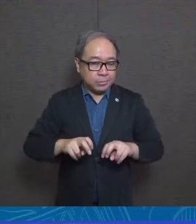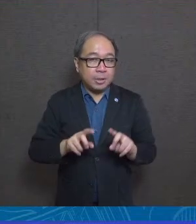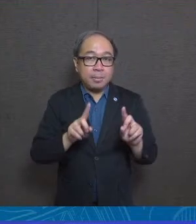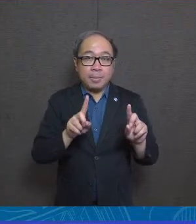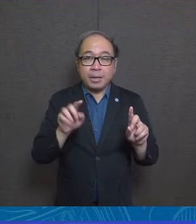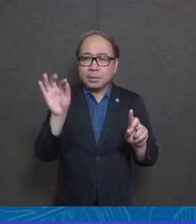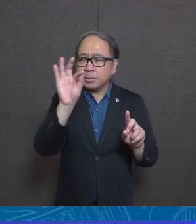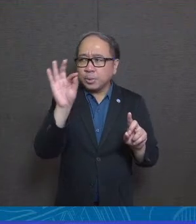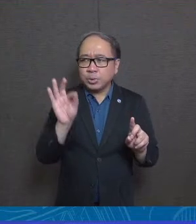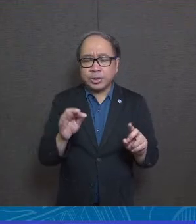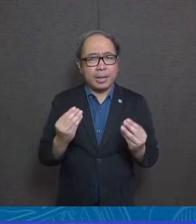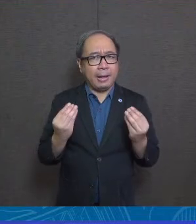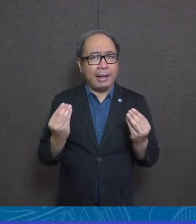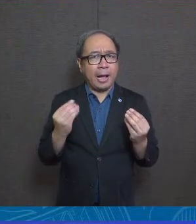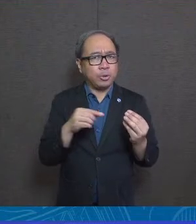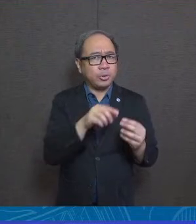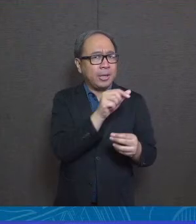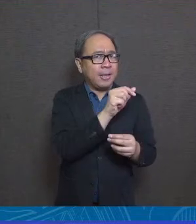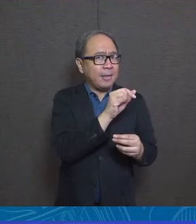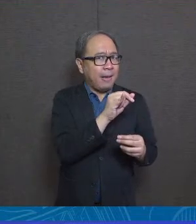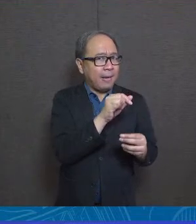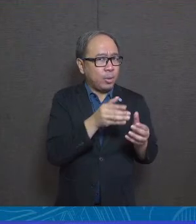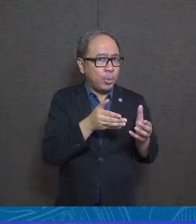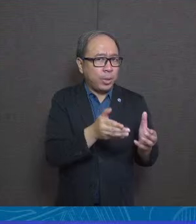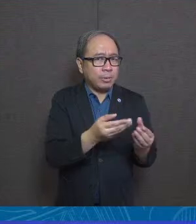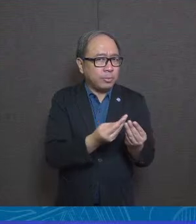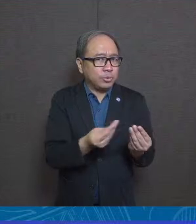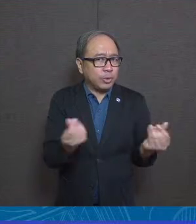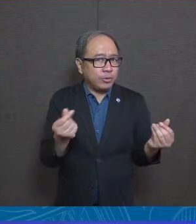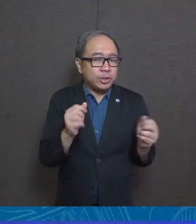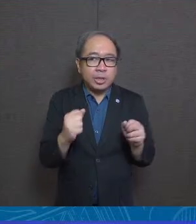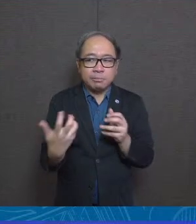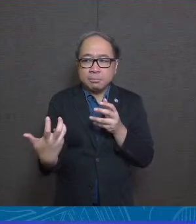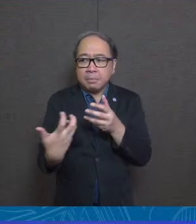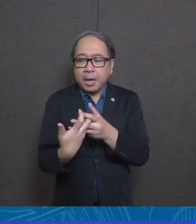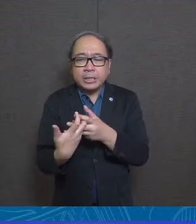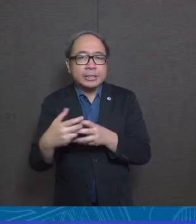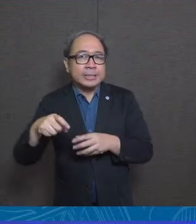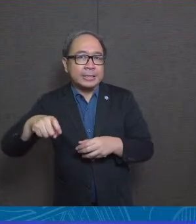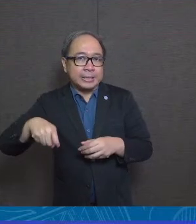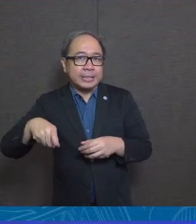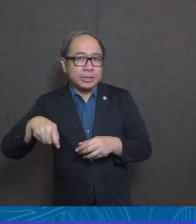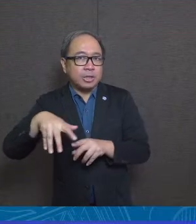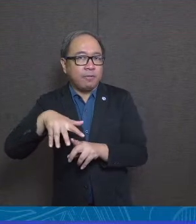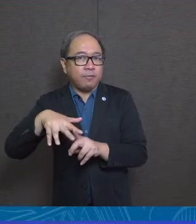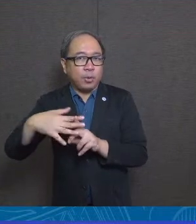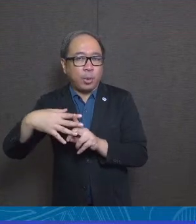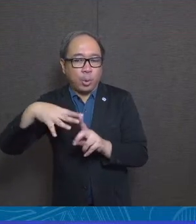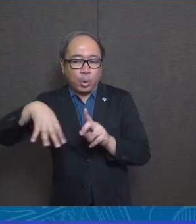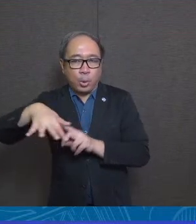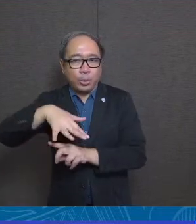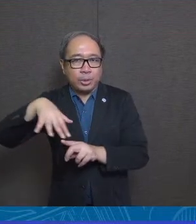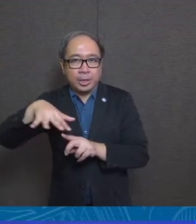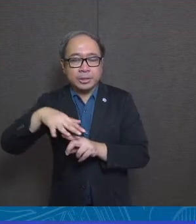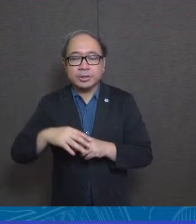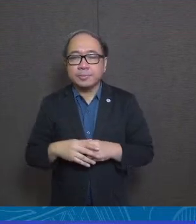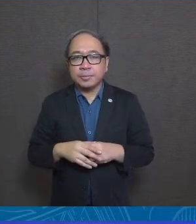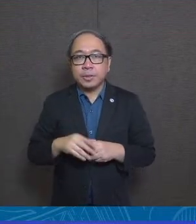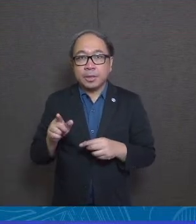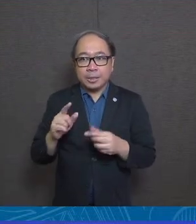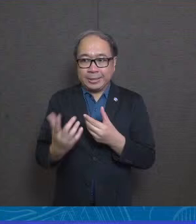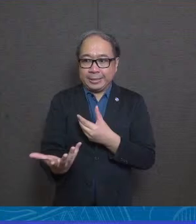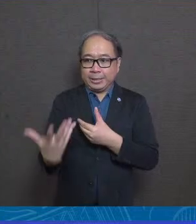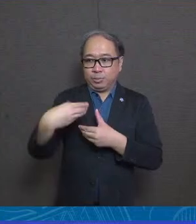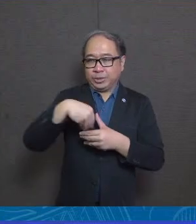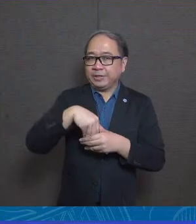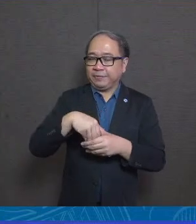produce AI solutions that are responding to the needs and to the relevant context? Inclusivity comes very